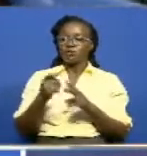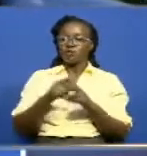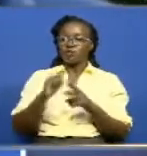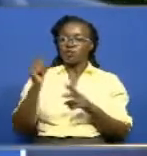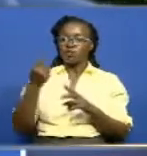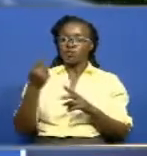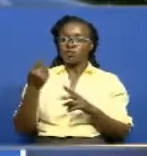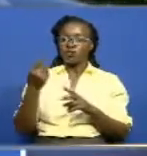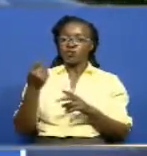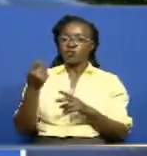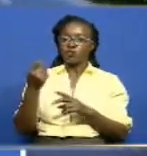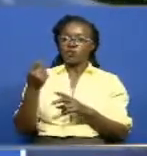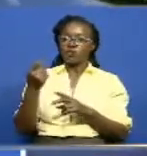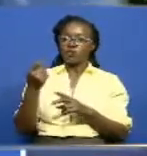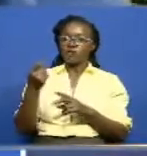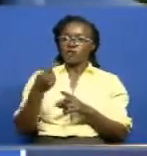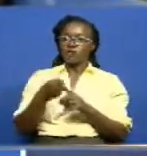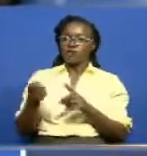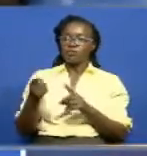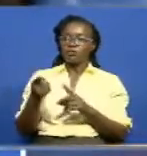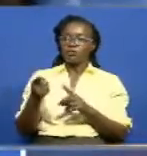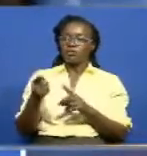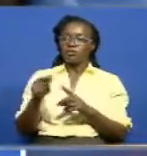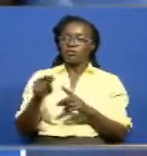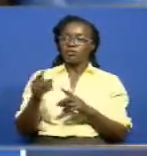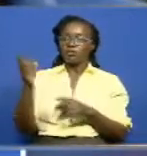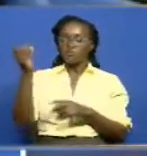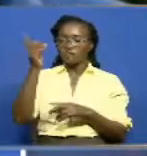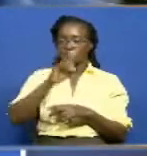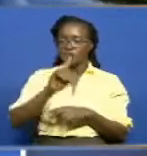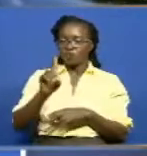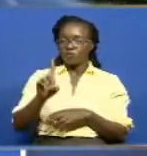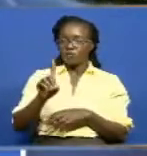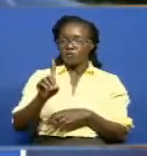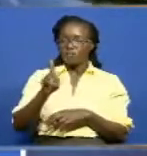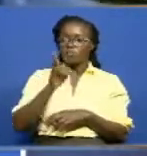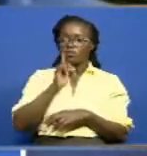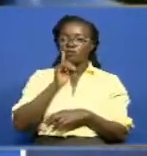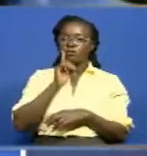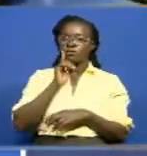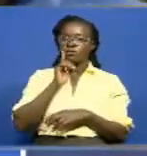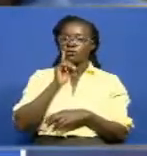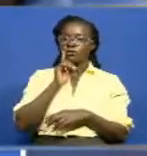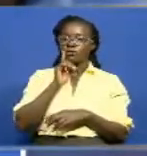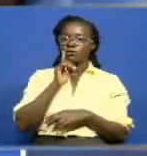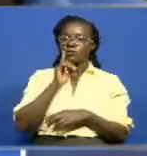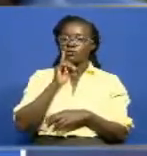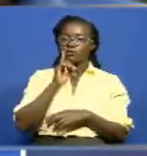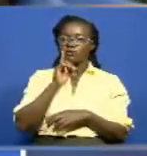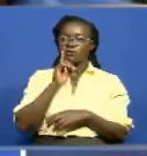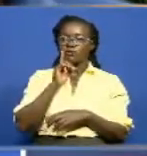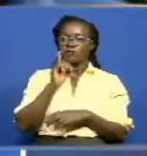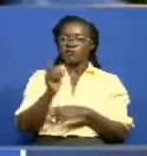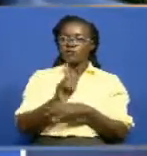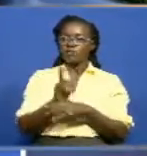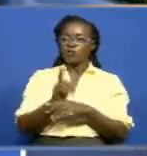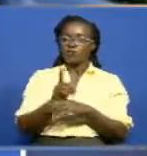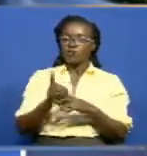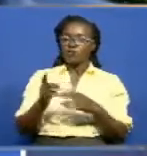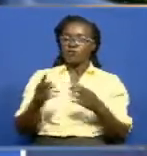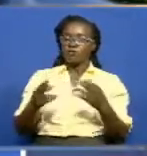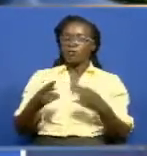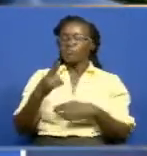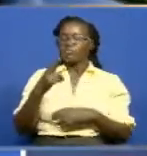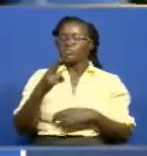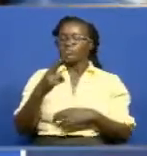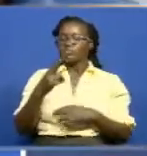still there on the course. But then basically this is just day 1, and I know tomorrow is a D-Day, because that's when we'll be making the cut. And